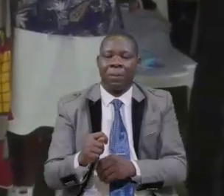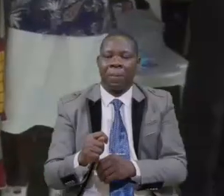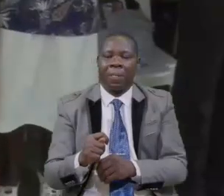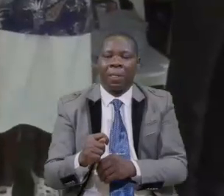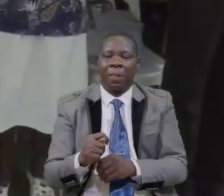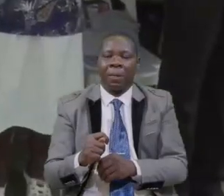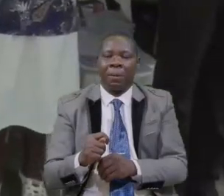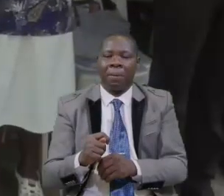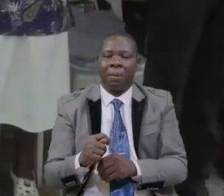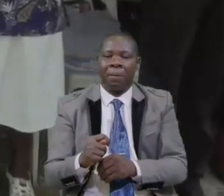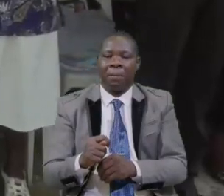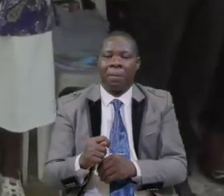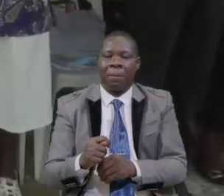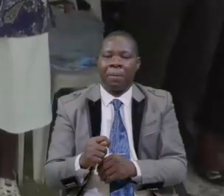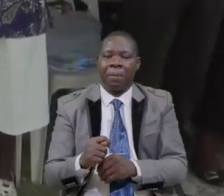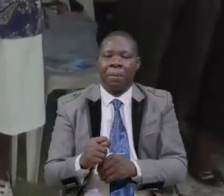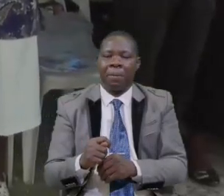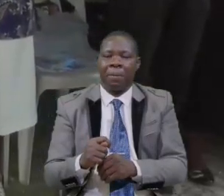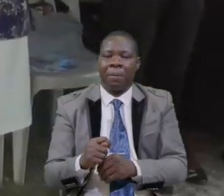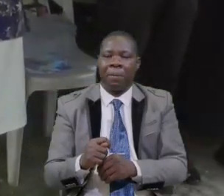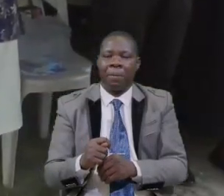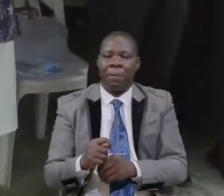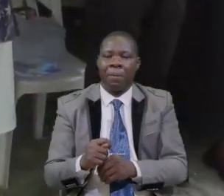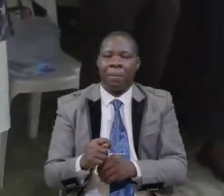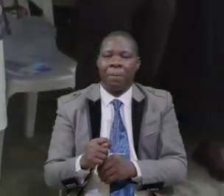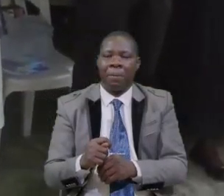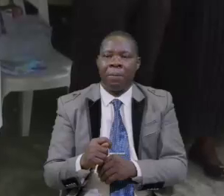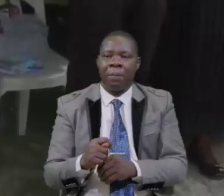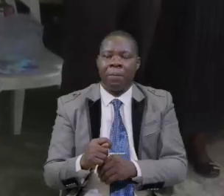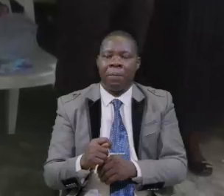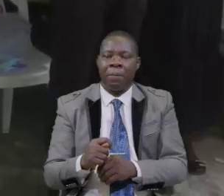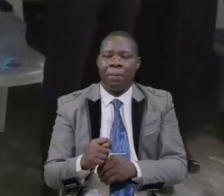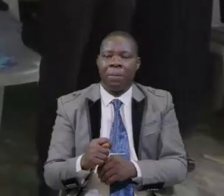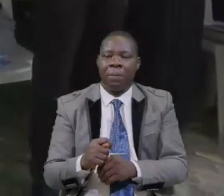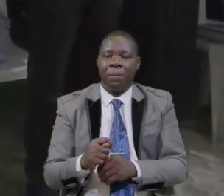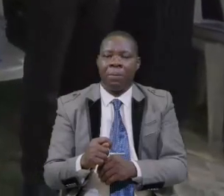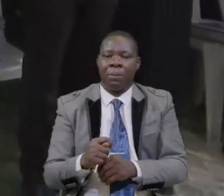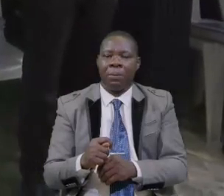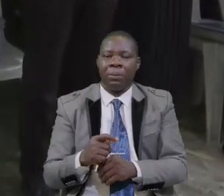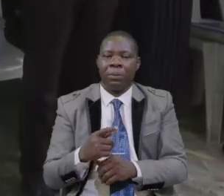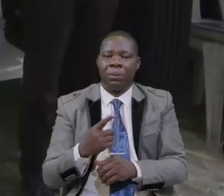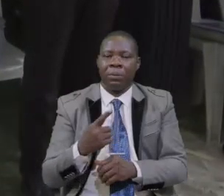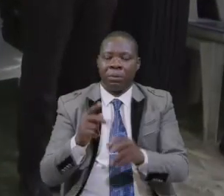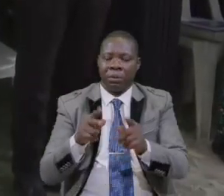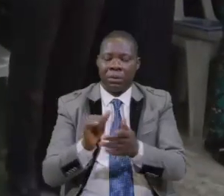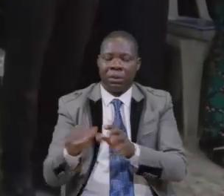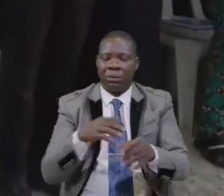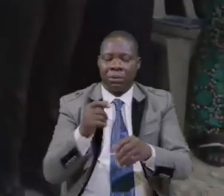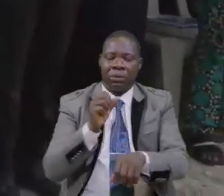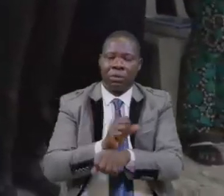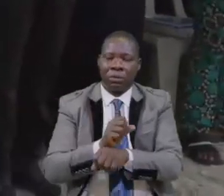that does the work it was sent to do in your life.